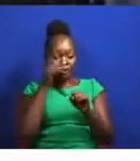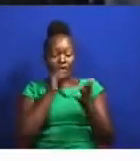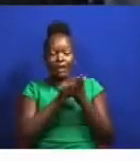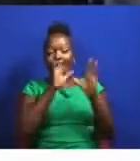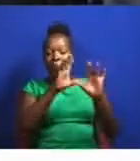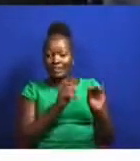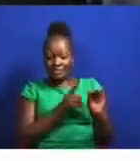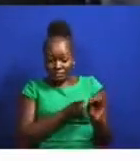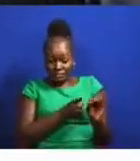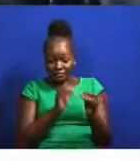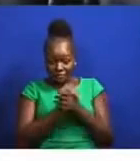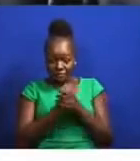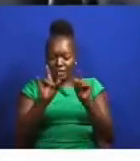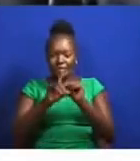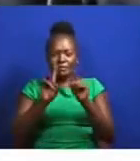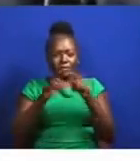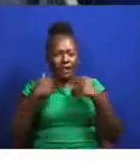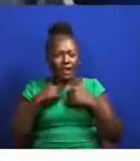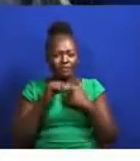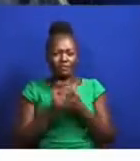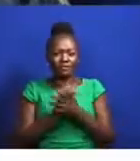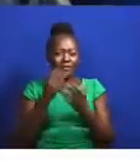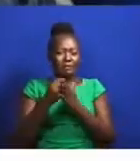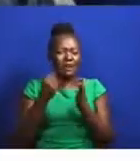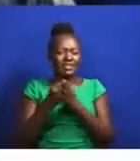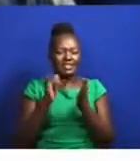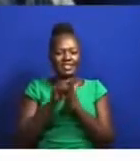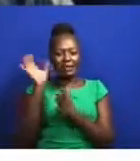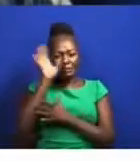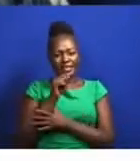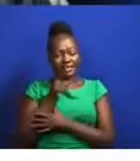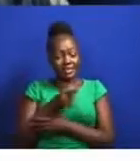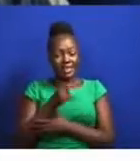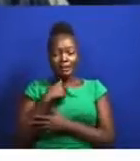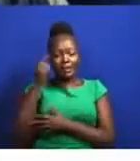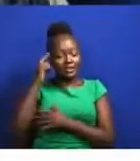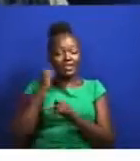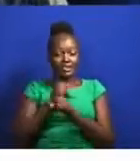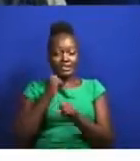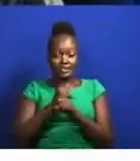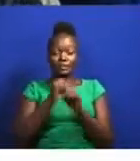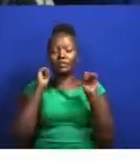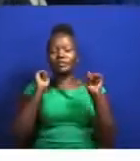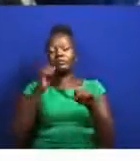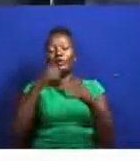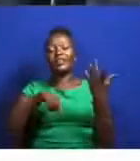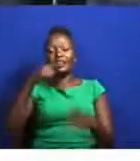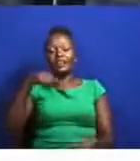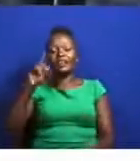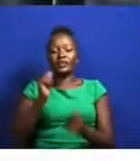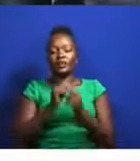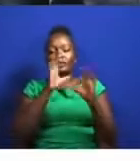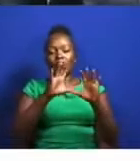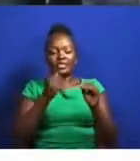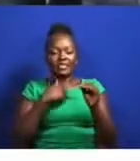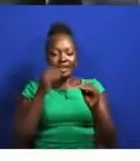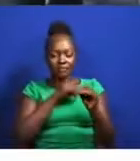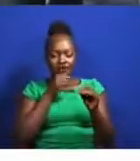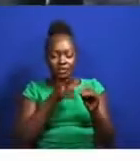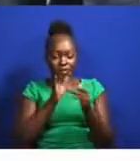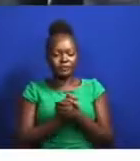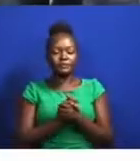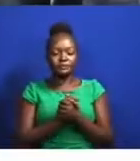have some deficit. I think we did what we could within the budget we had.